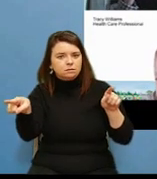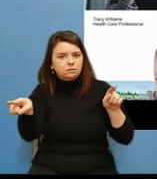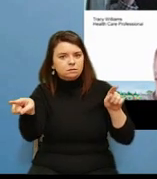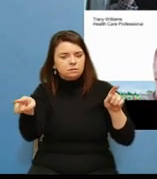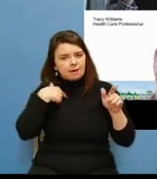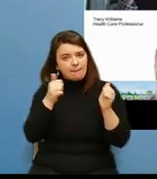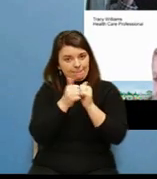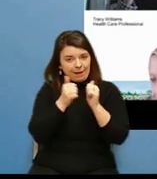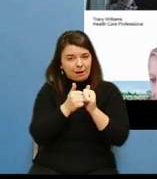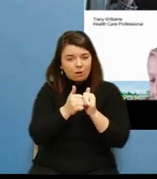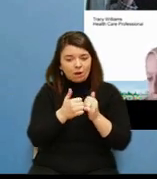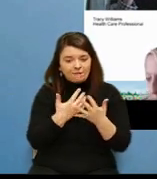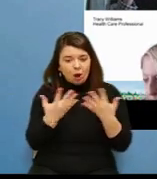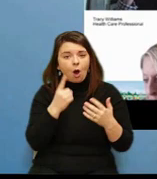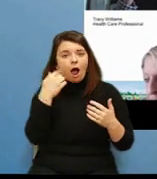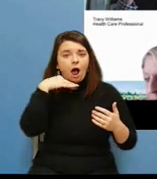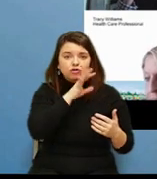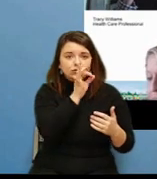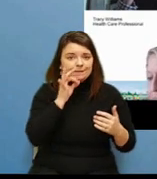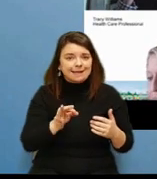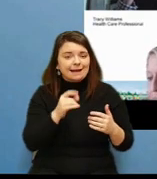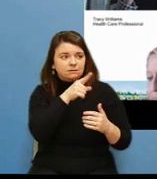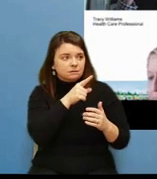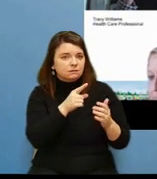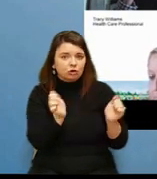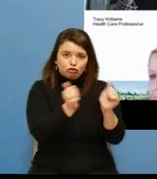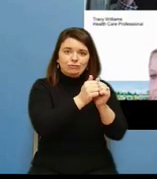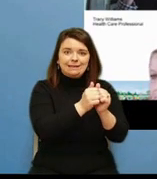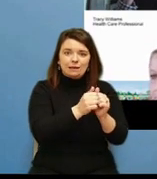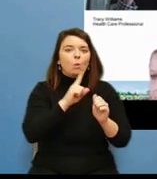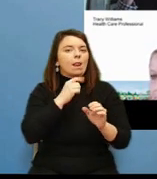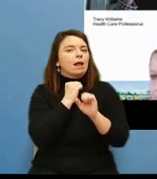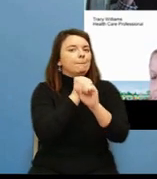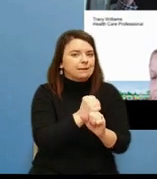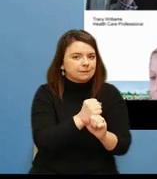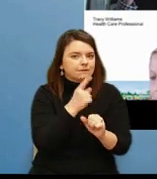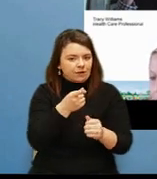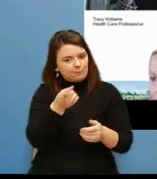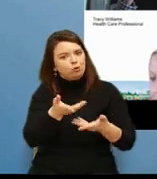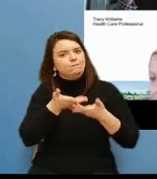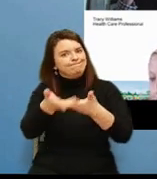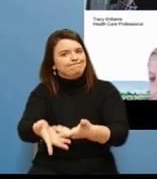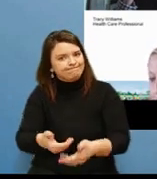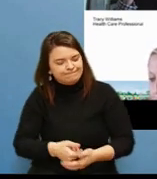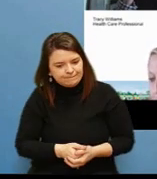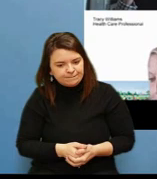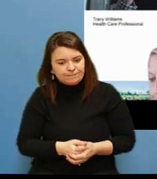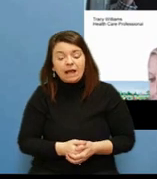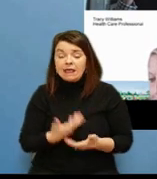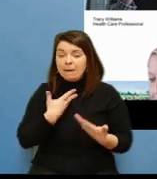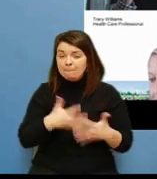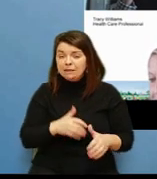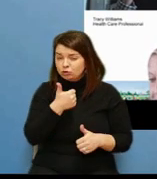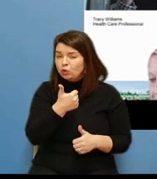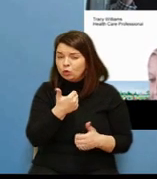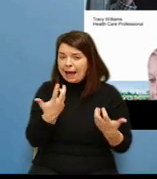of them. And as I said in the paper, we have a number of work streams where there is 100% sign up commitment for delivery, which is